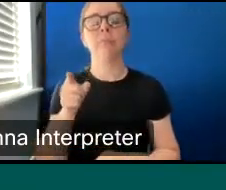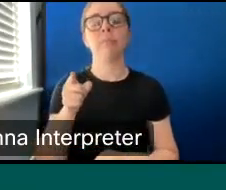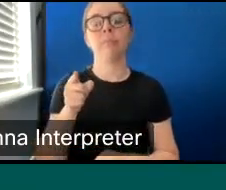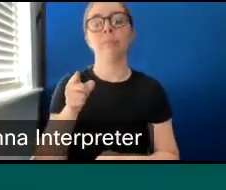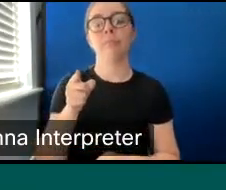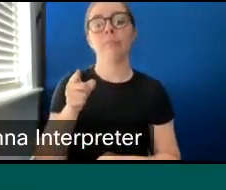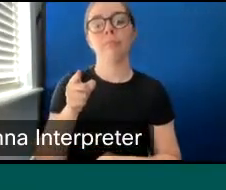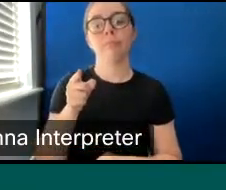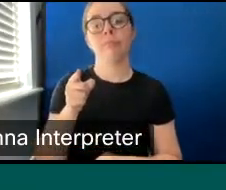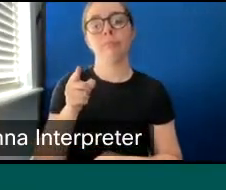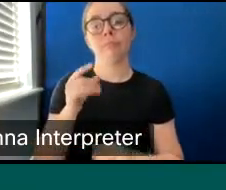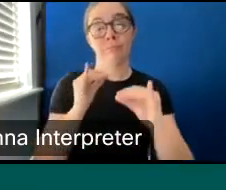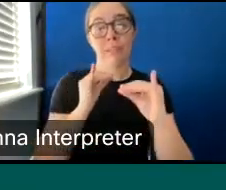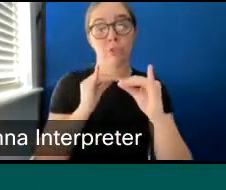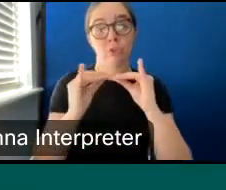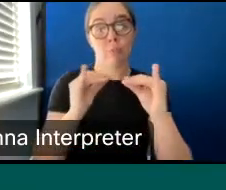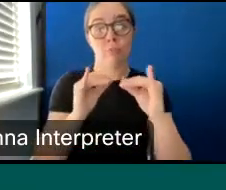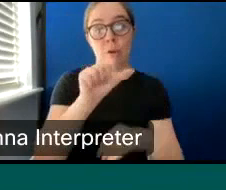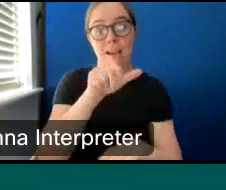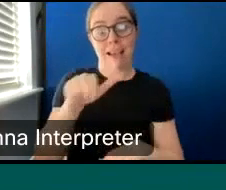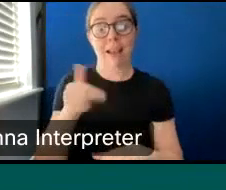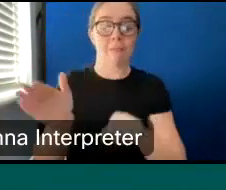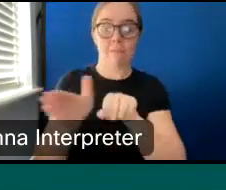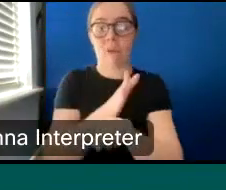interpreter will be Anna Giglioni,